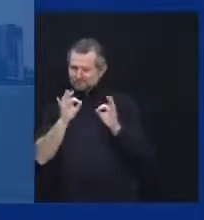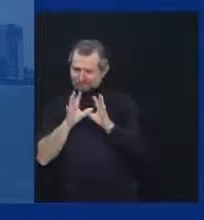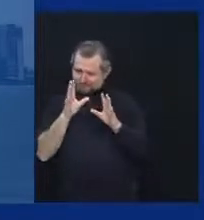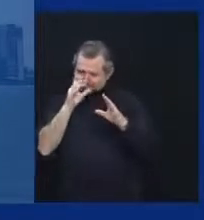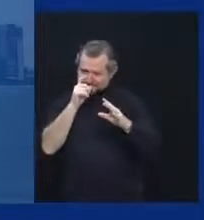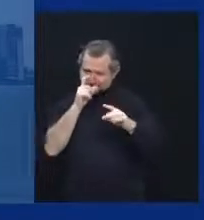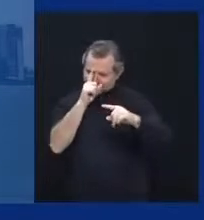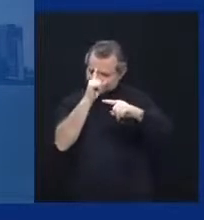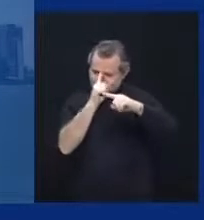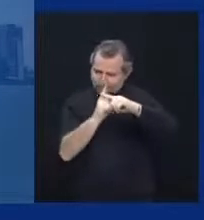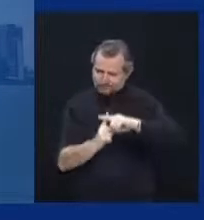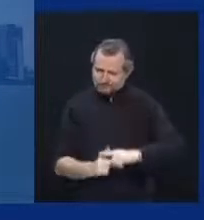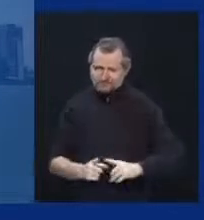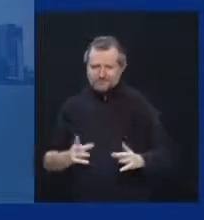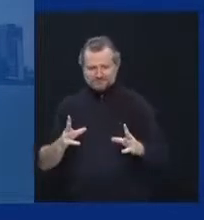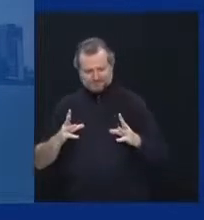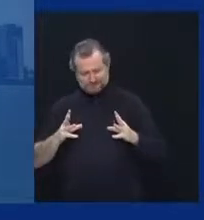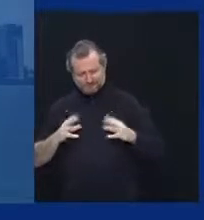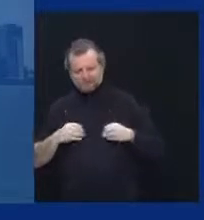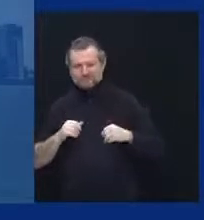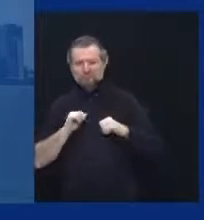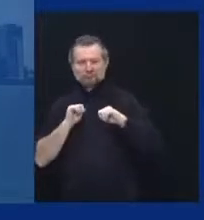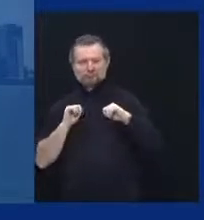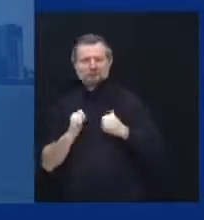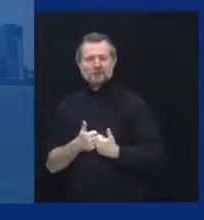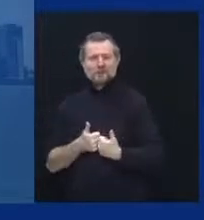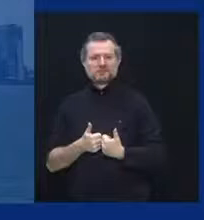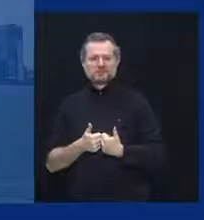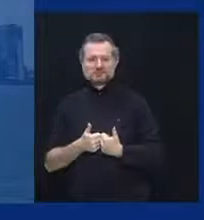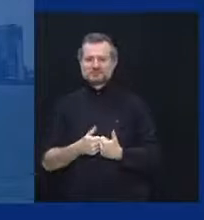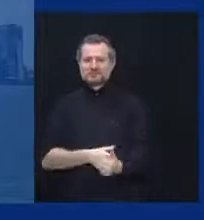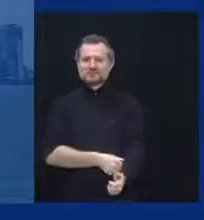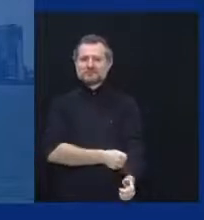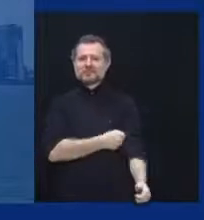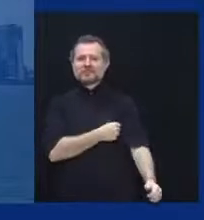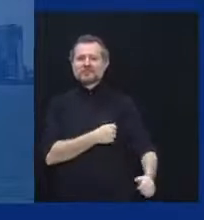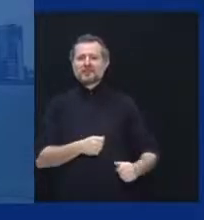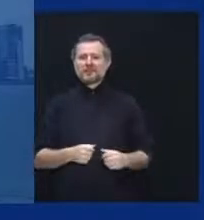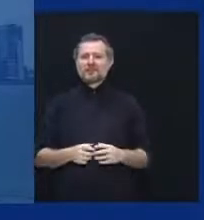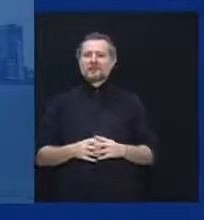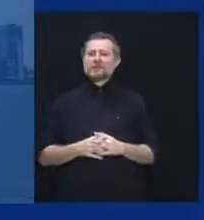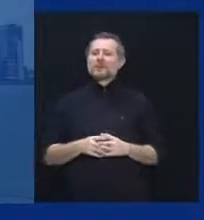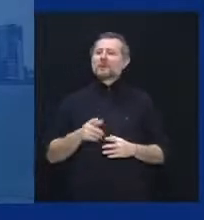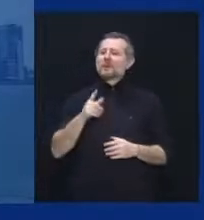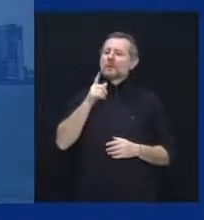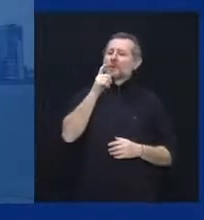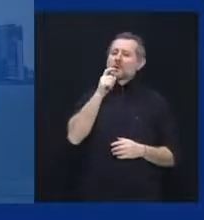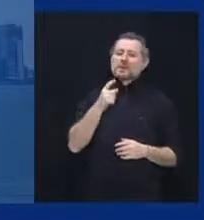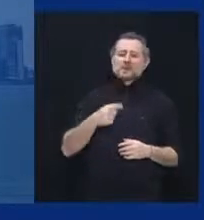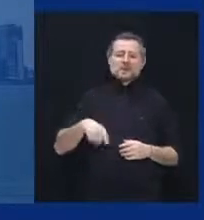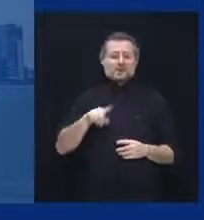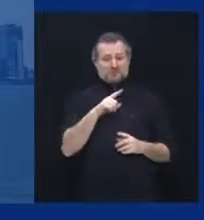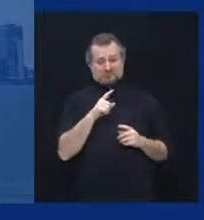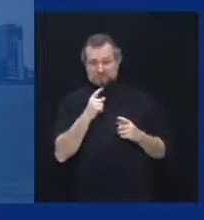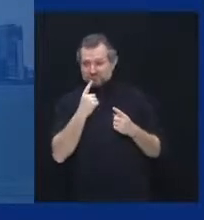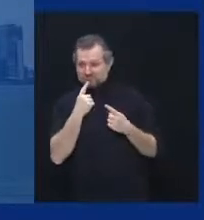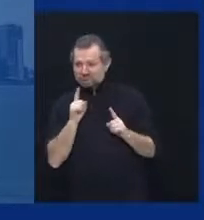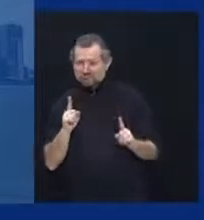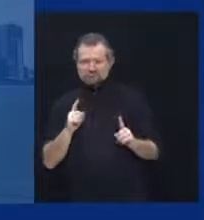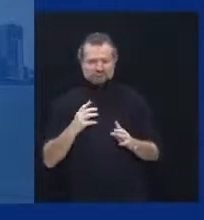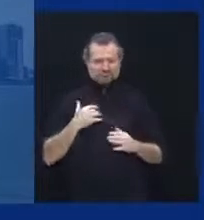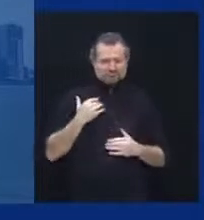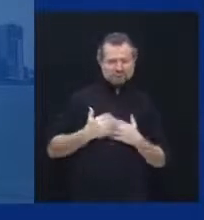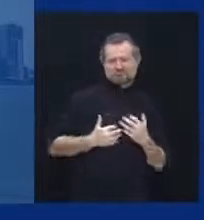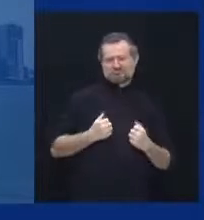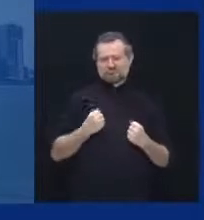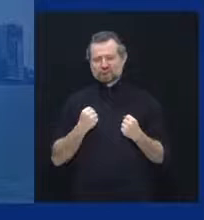And let's all of us applaud each other when we find our best selves. And